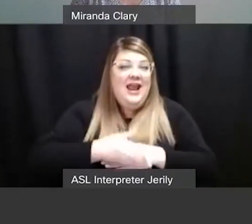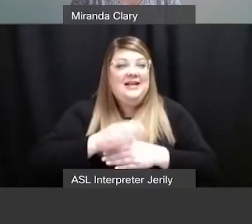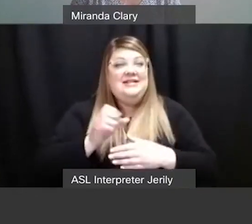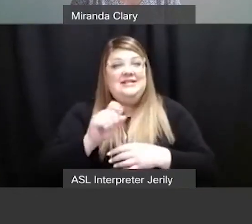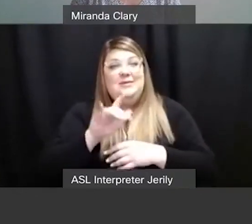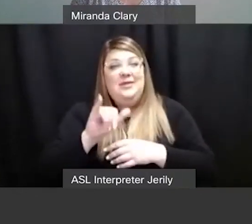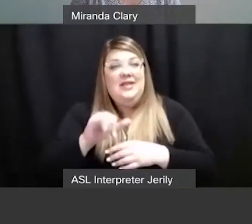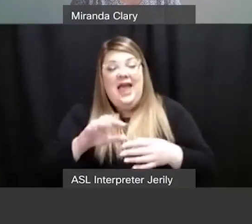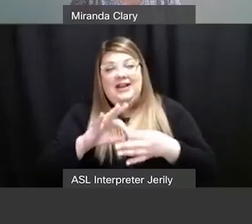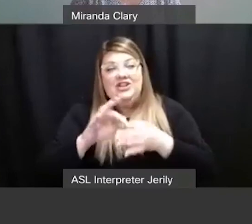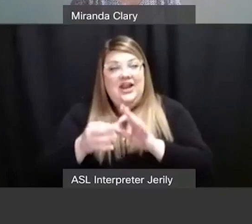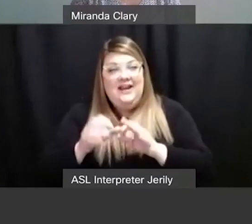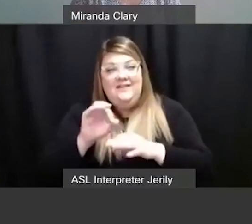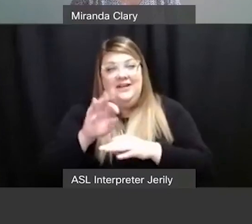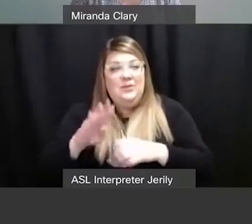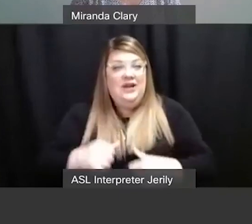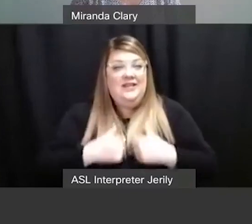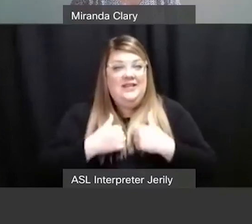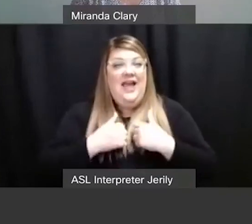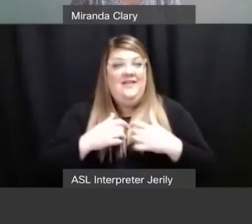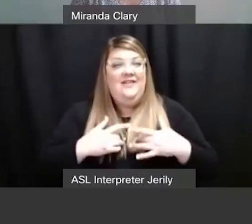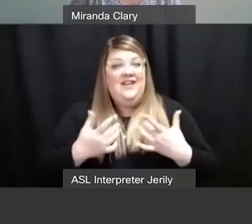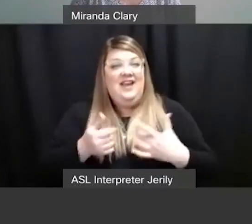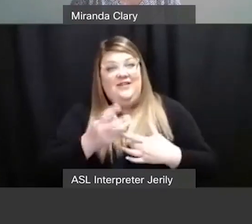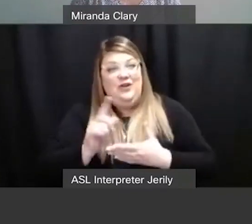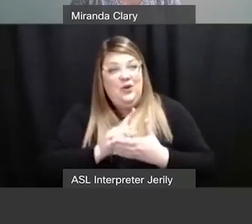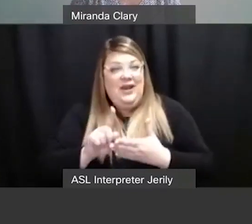Facebook Live event a few weeks from now. And we ask that